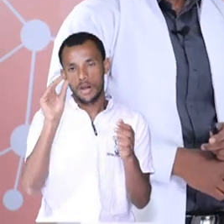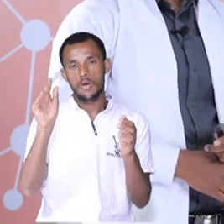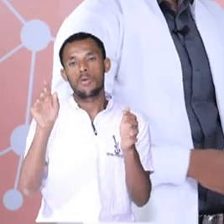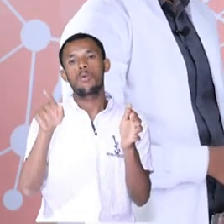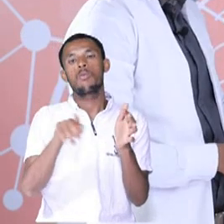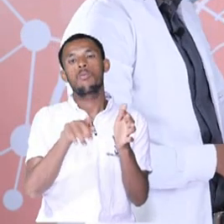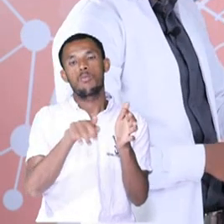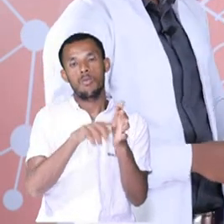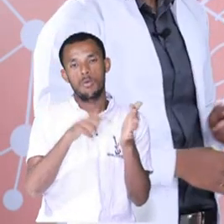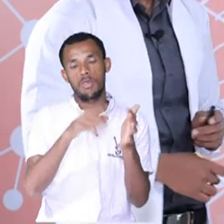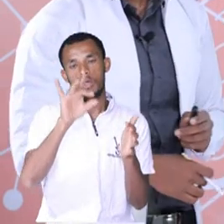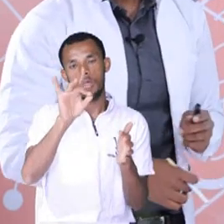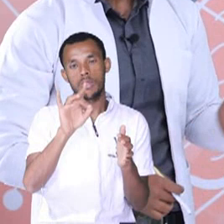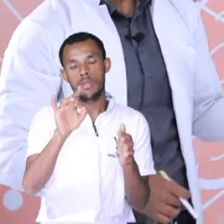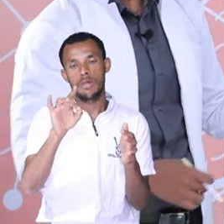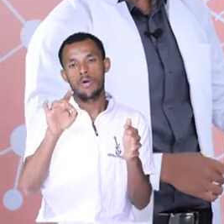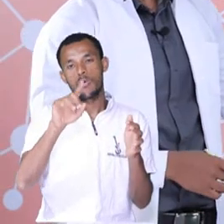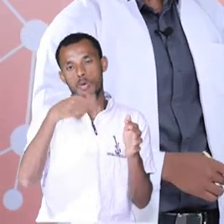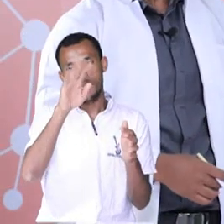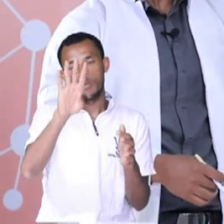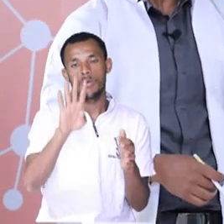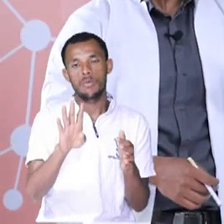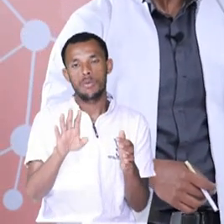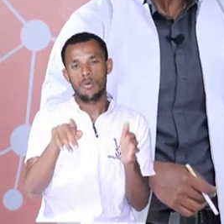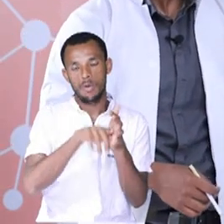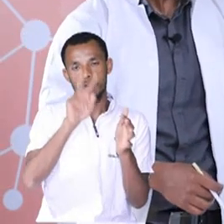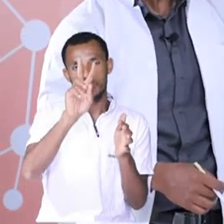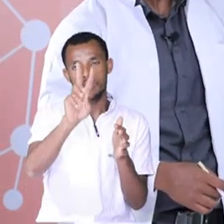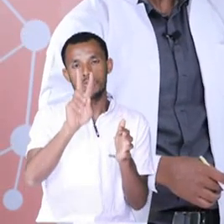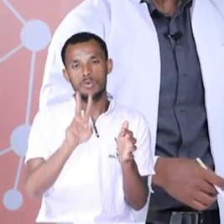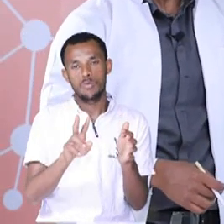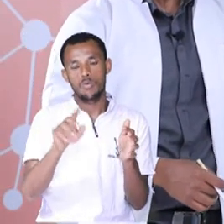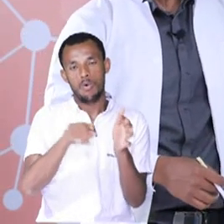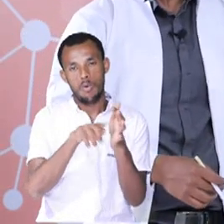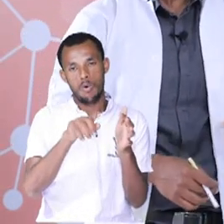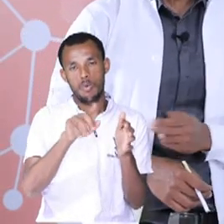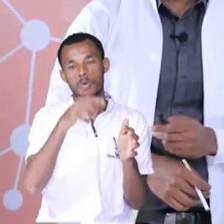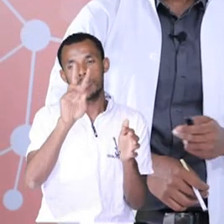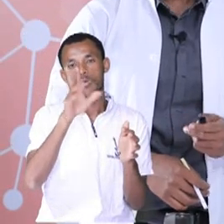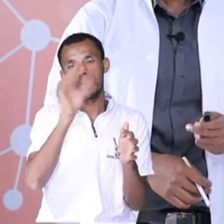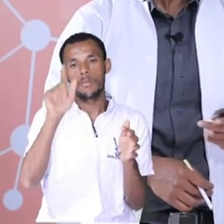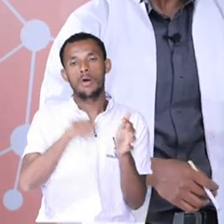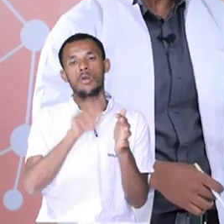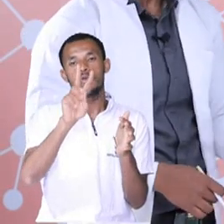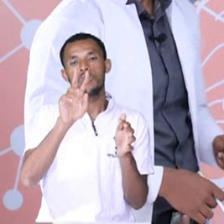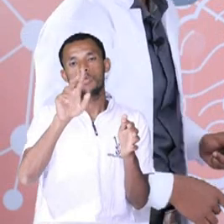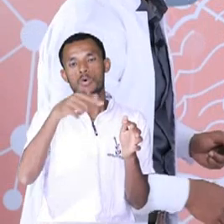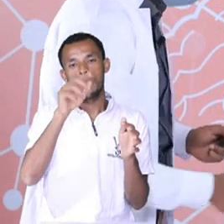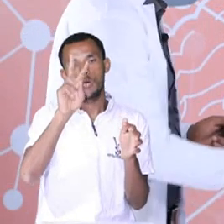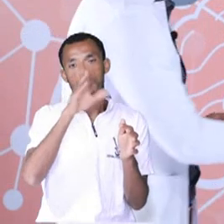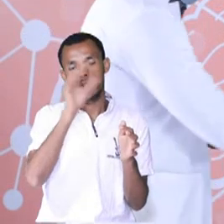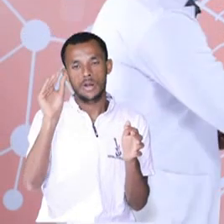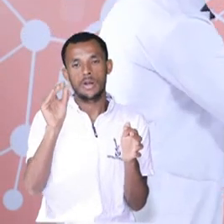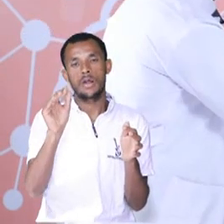4. In the case of solving, the point minus 2, 2, minus 4, 2 and 8, minus